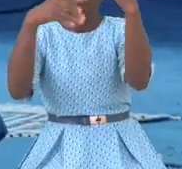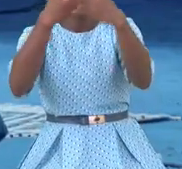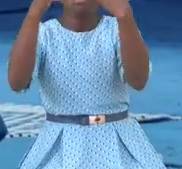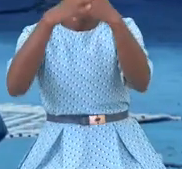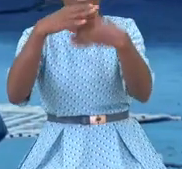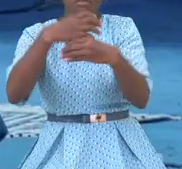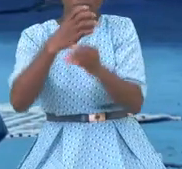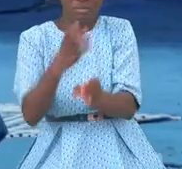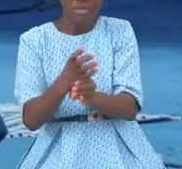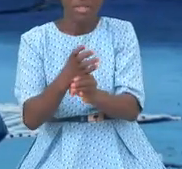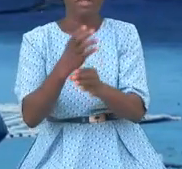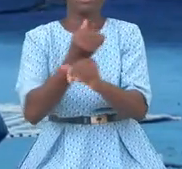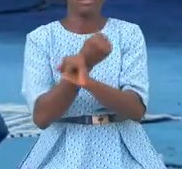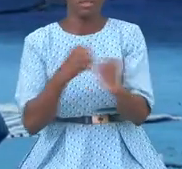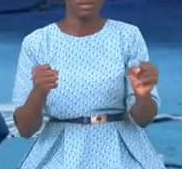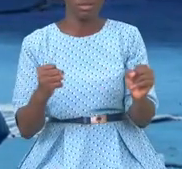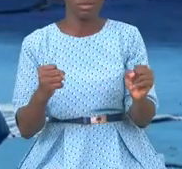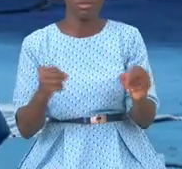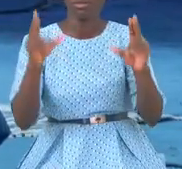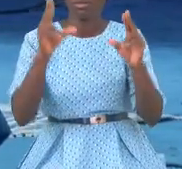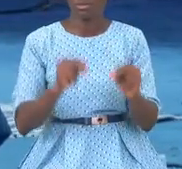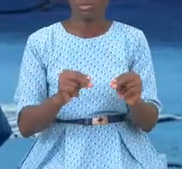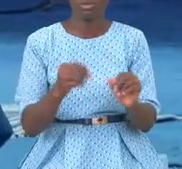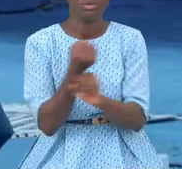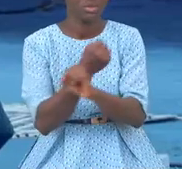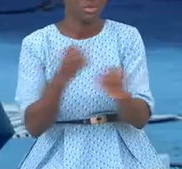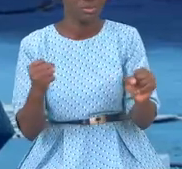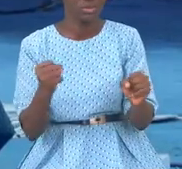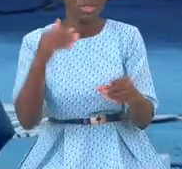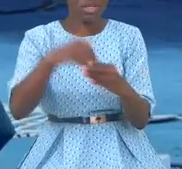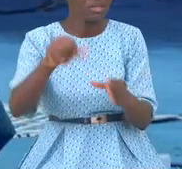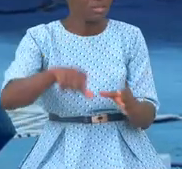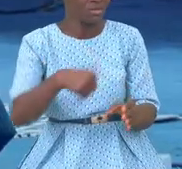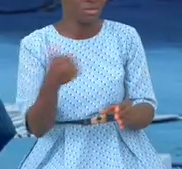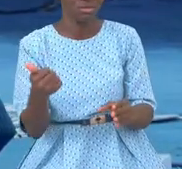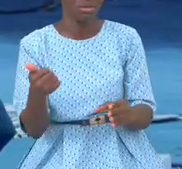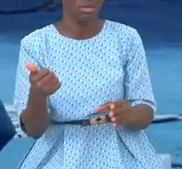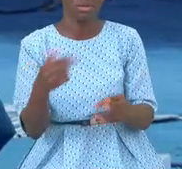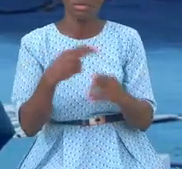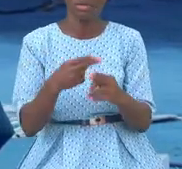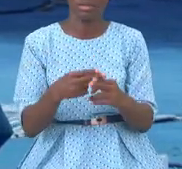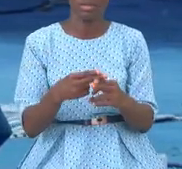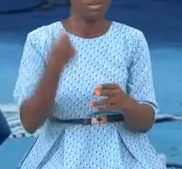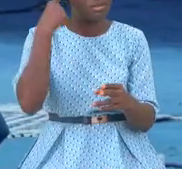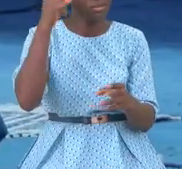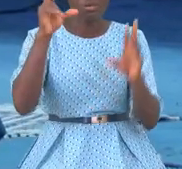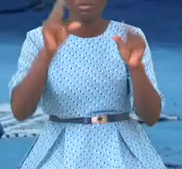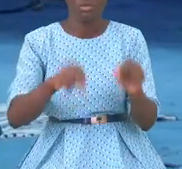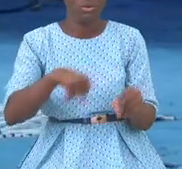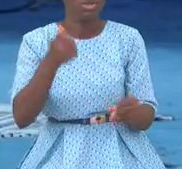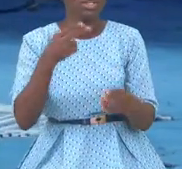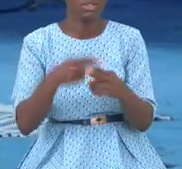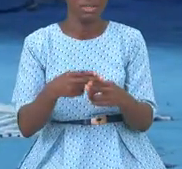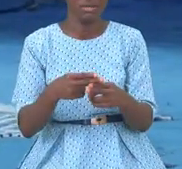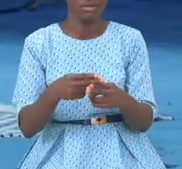there salvation in any other, for there is none other name under heaven given